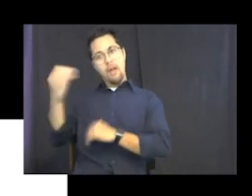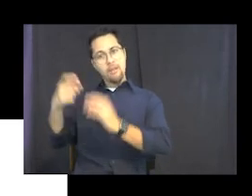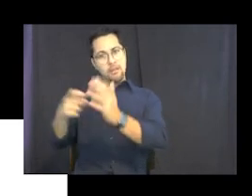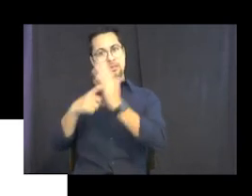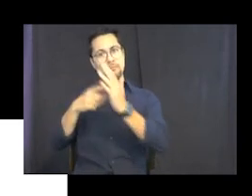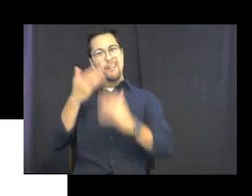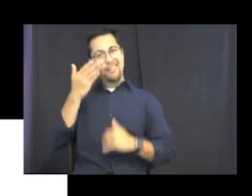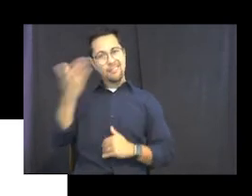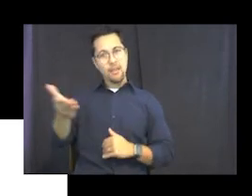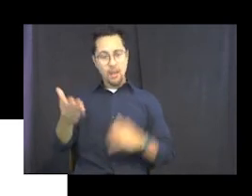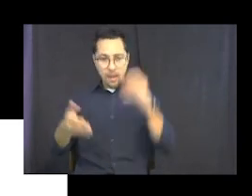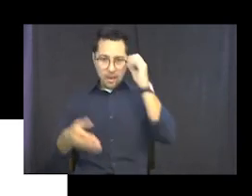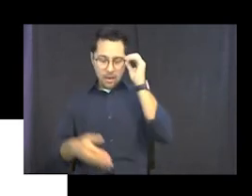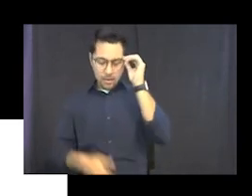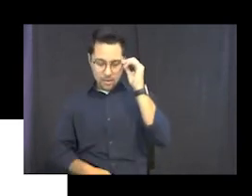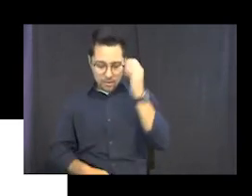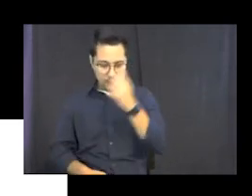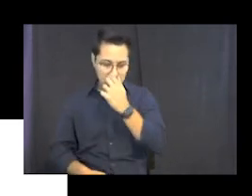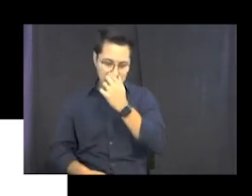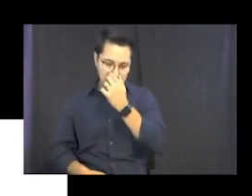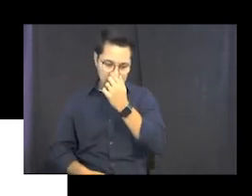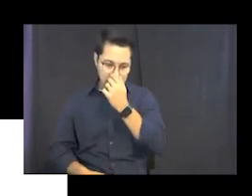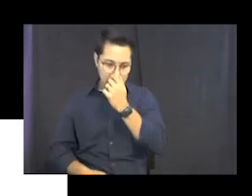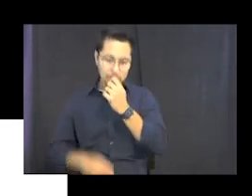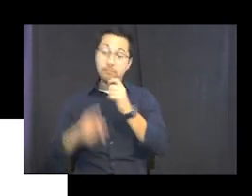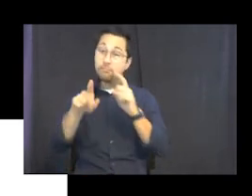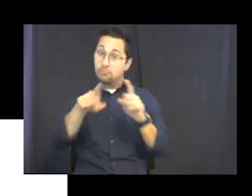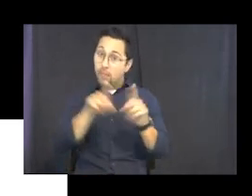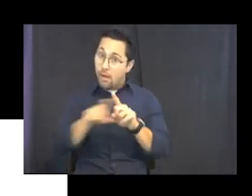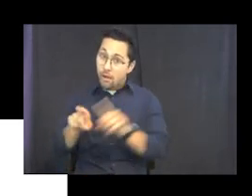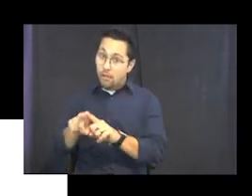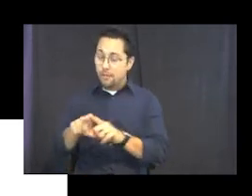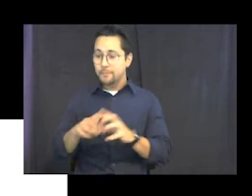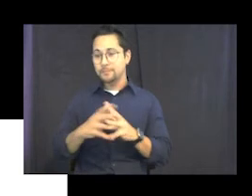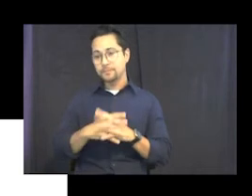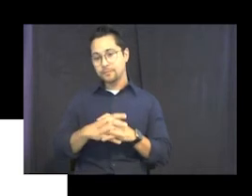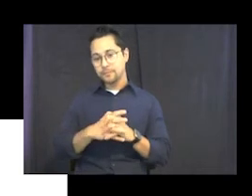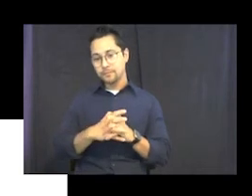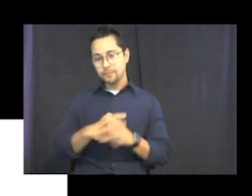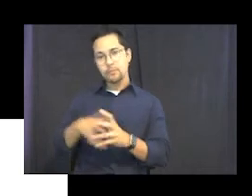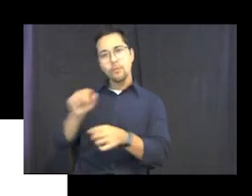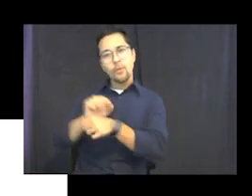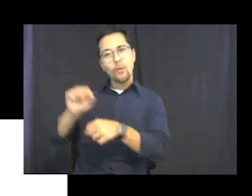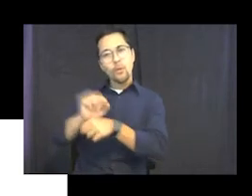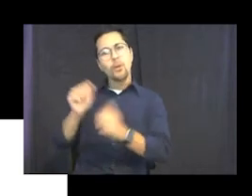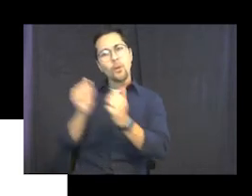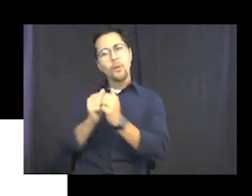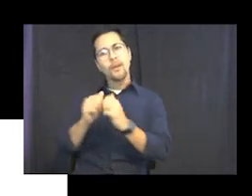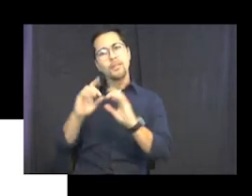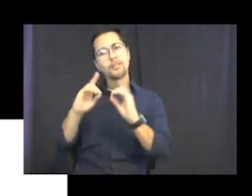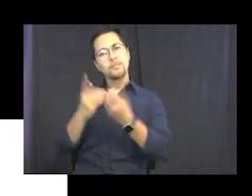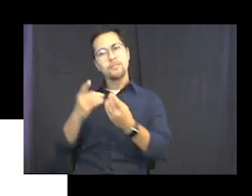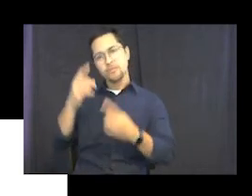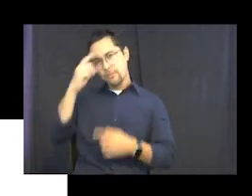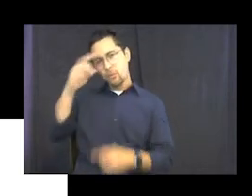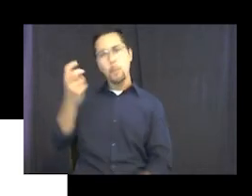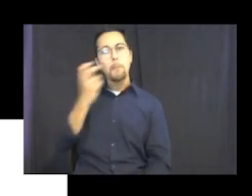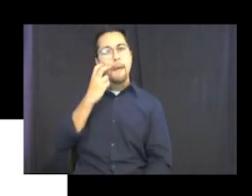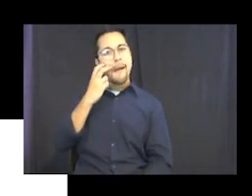demands that I had, as well as working with the Division of